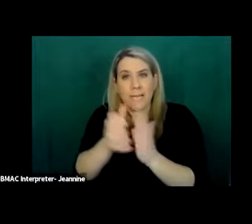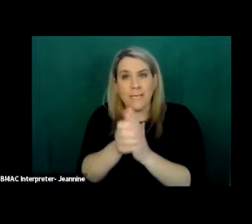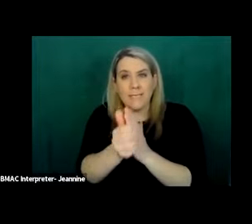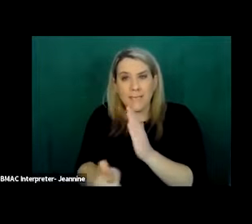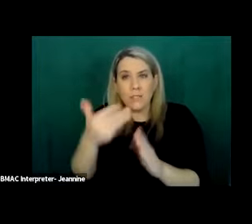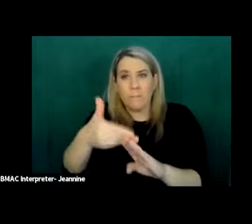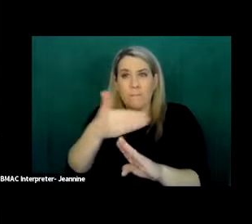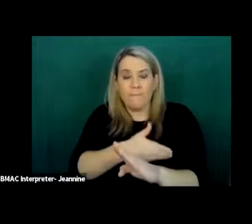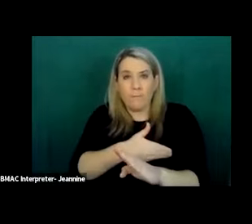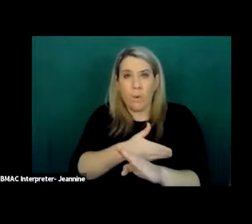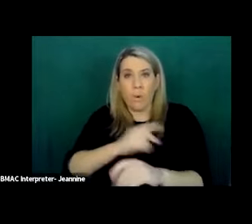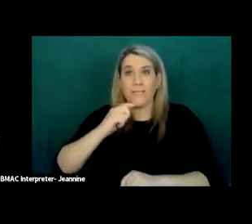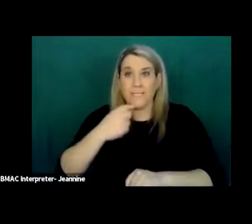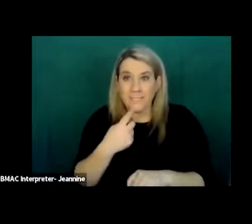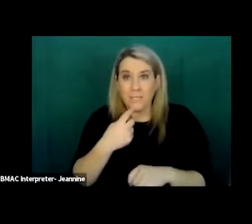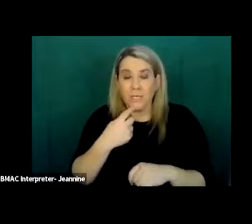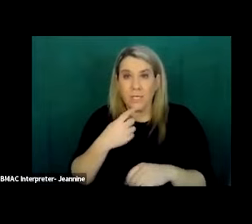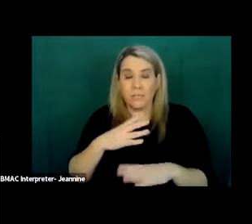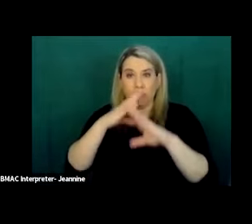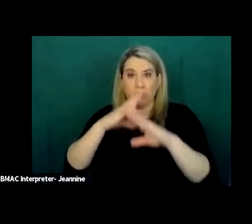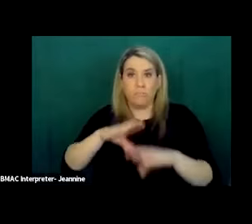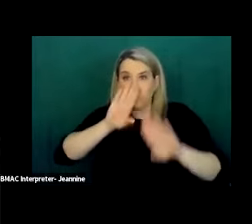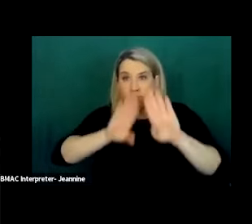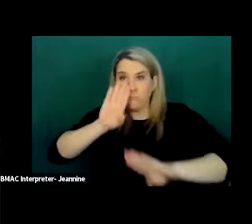with their degree program.